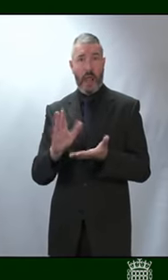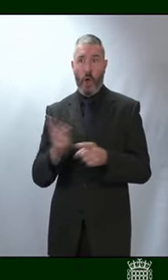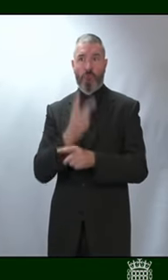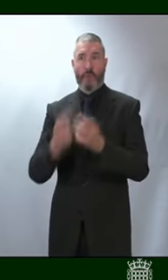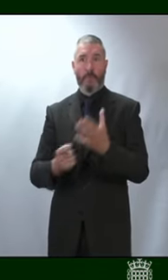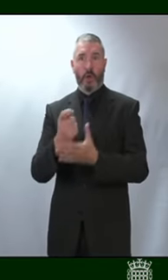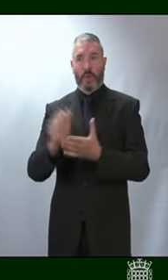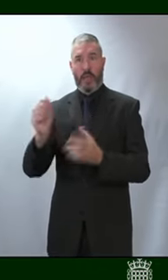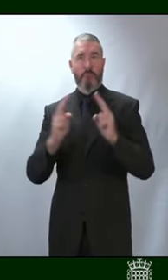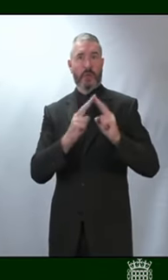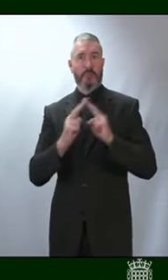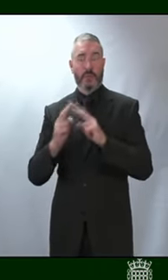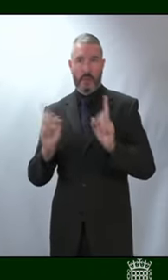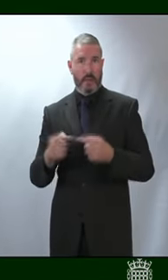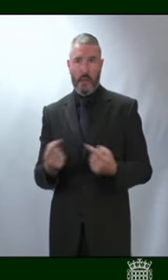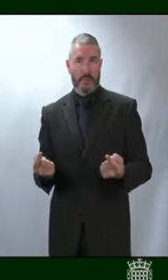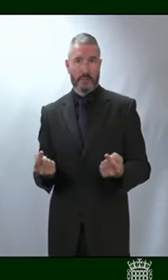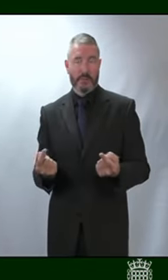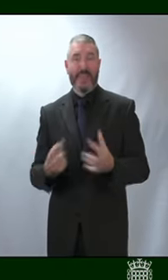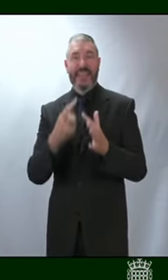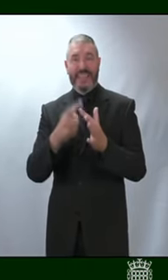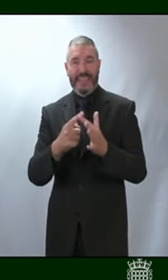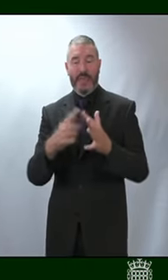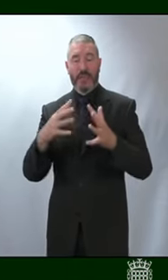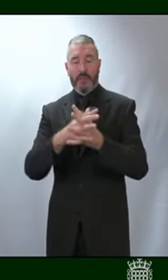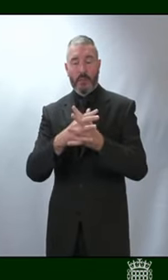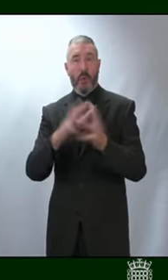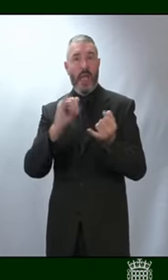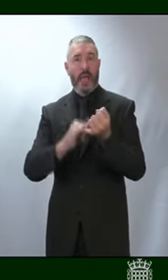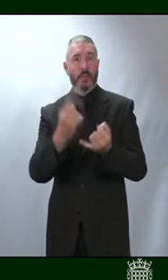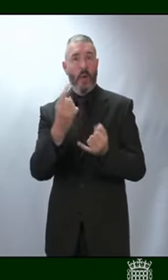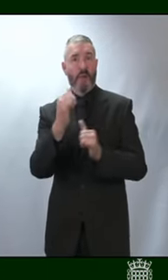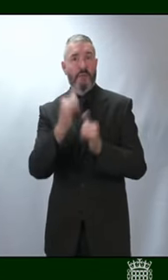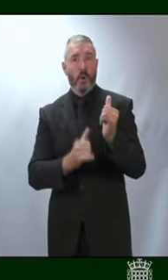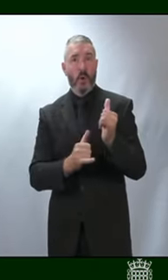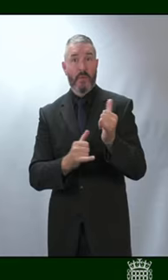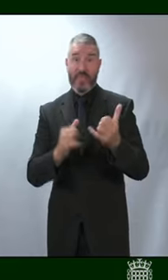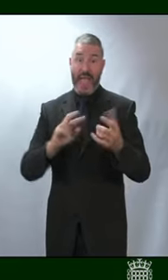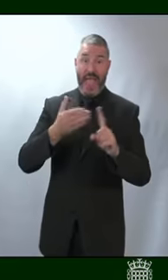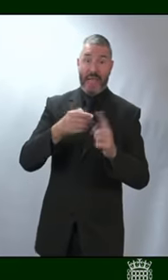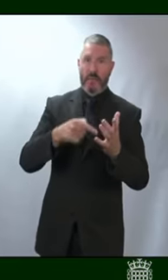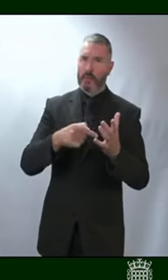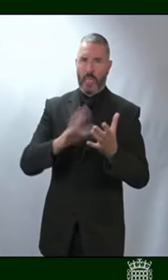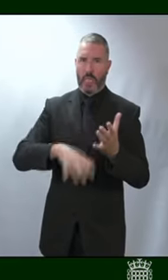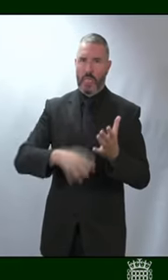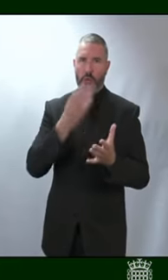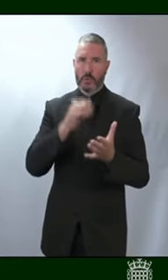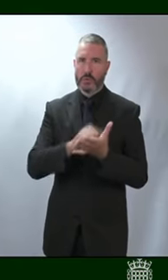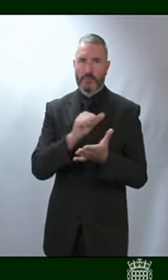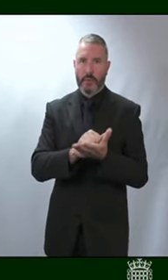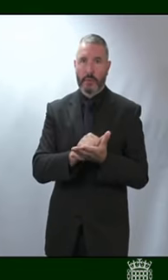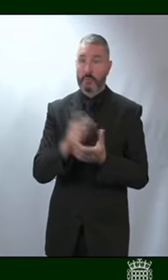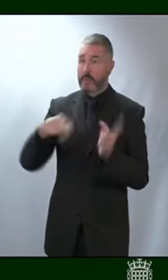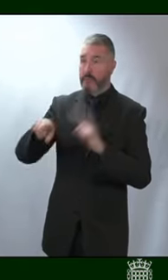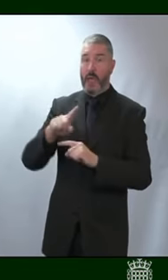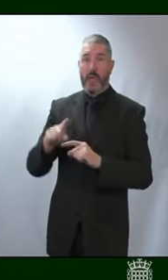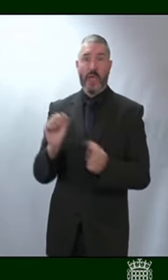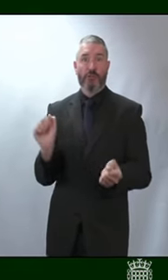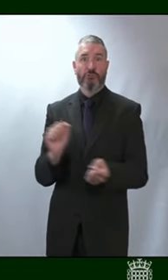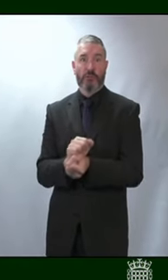properties. The EWS1 forms are not being used as intended and leaving my constituents trapped